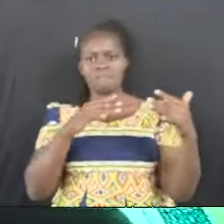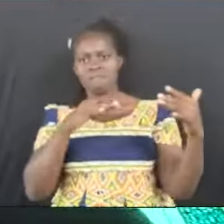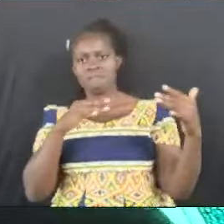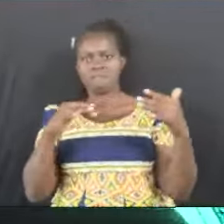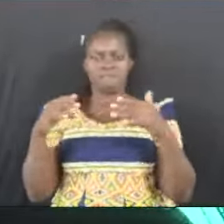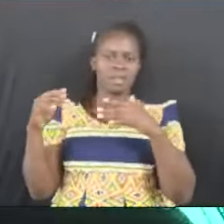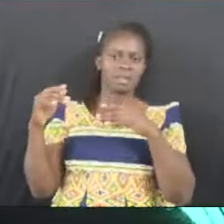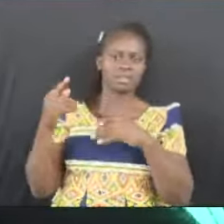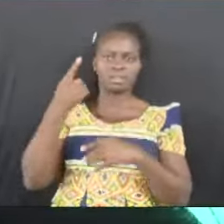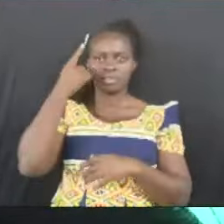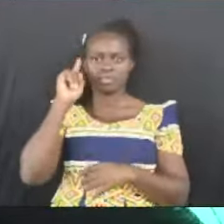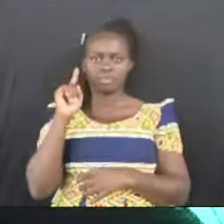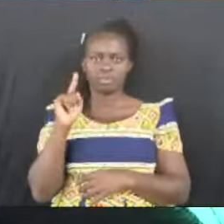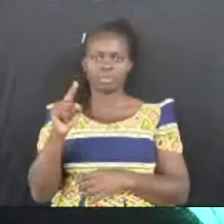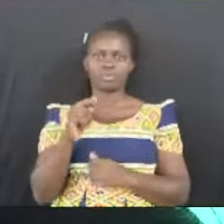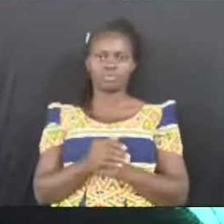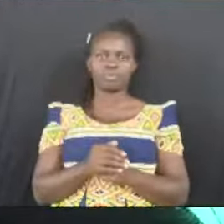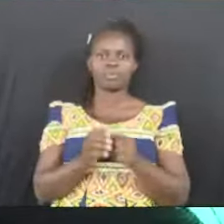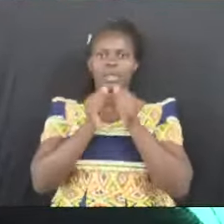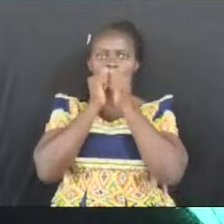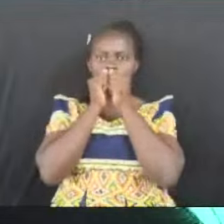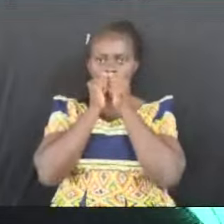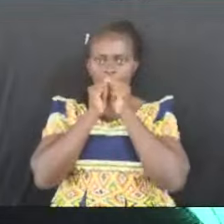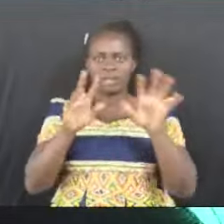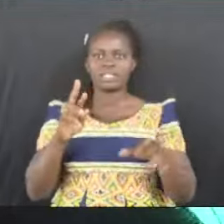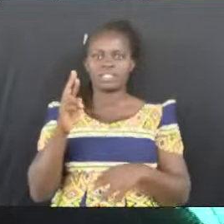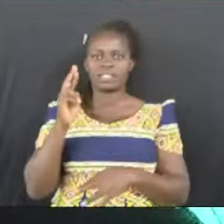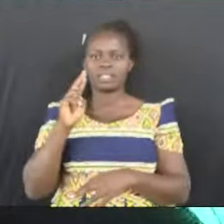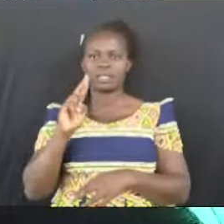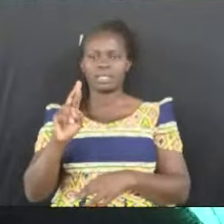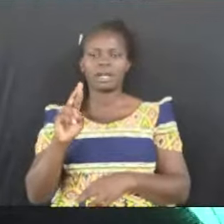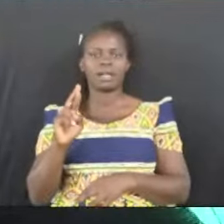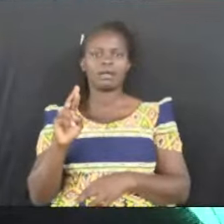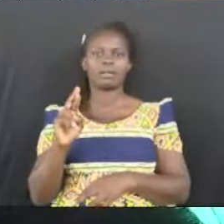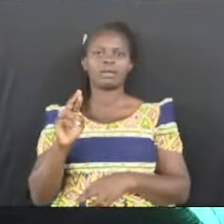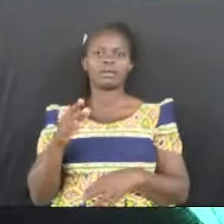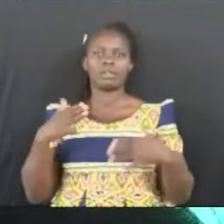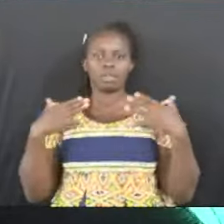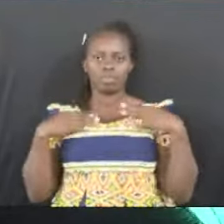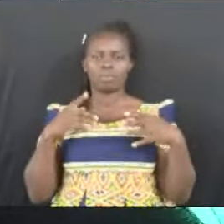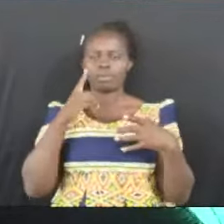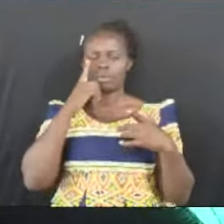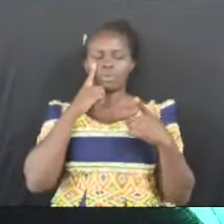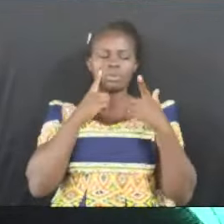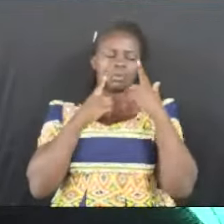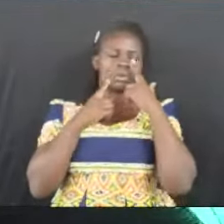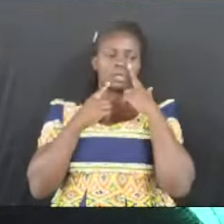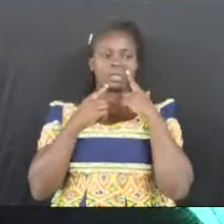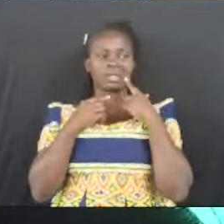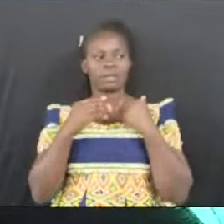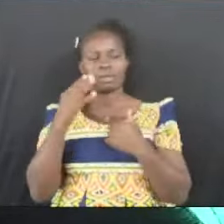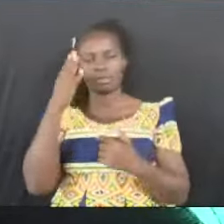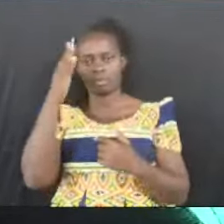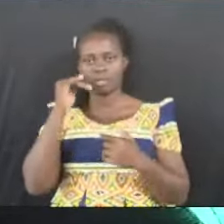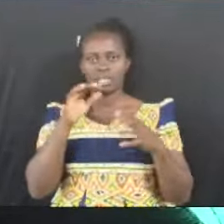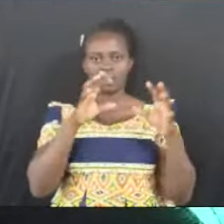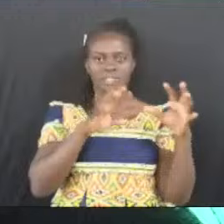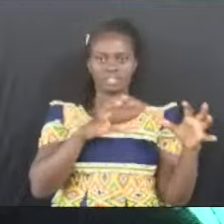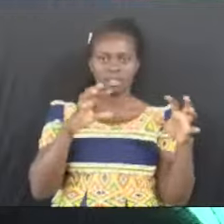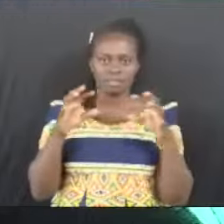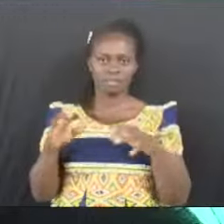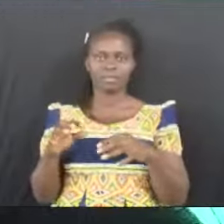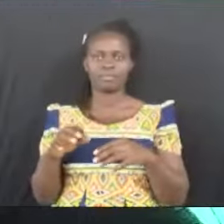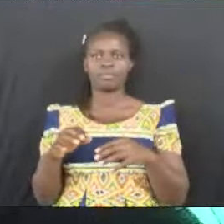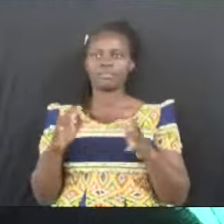those who weep. God's heart bleeds because of human suffering. And Jesus wept. That